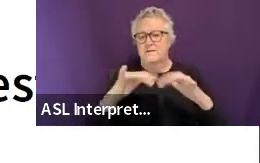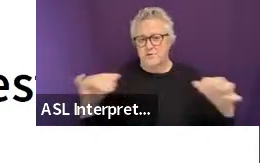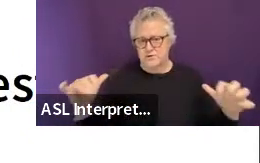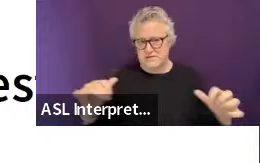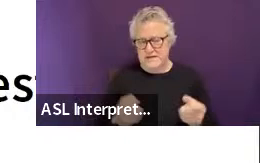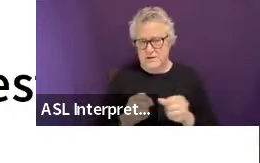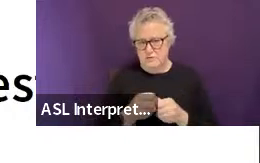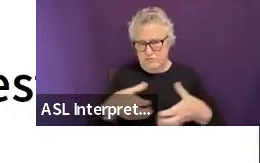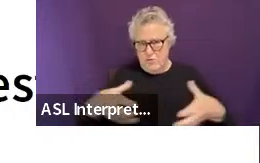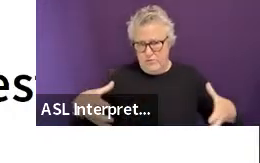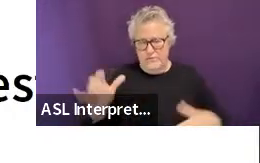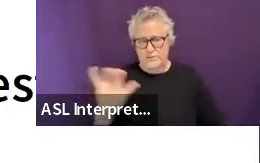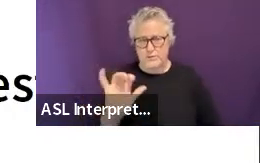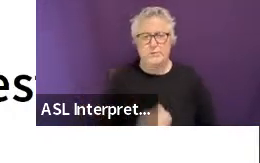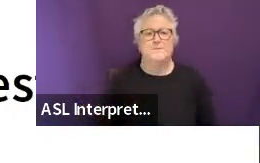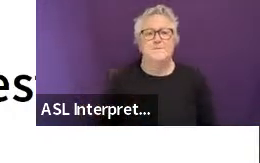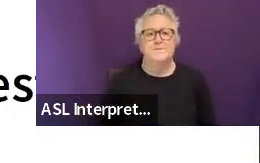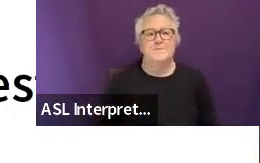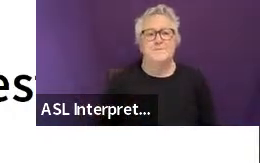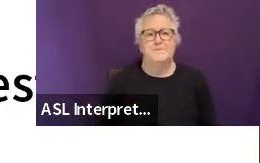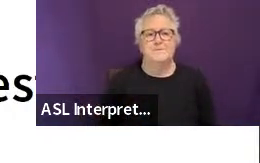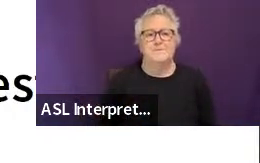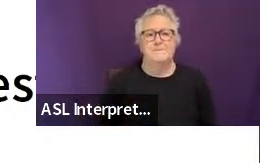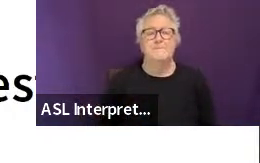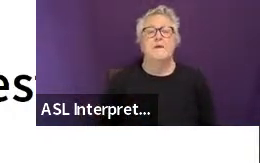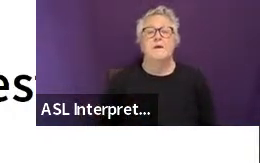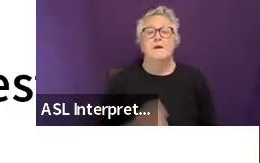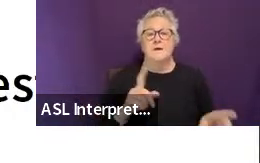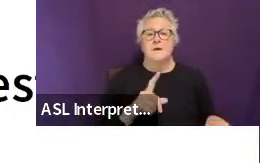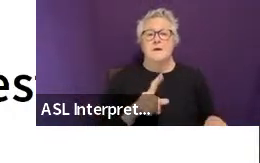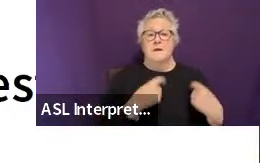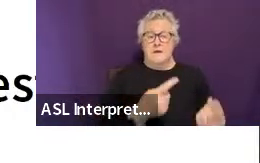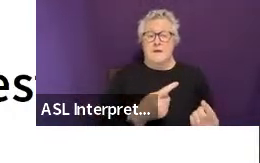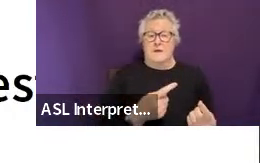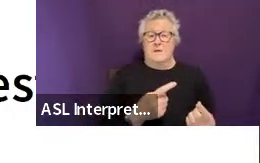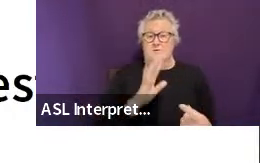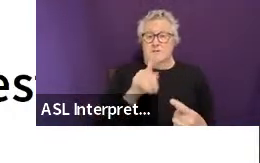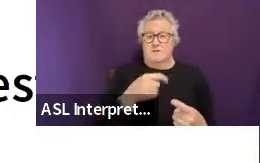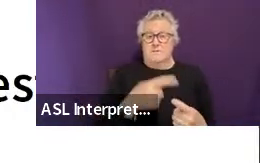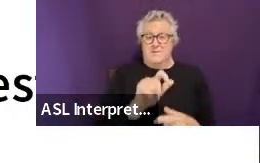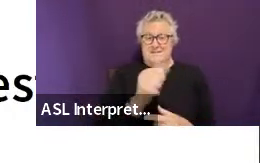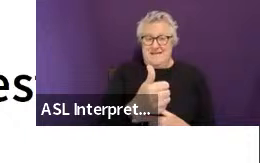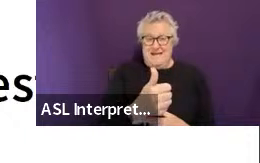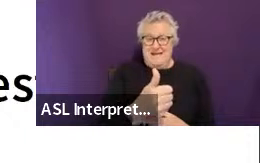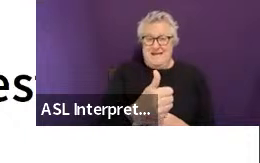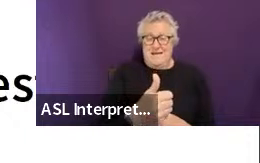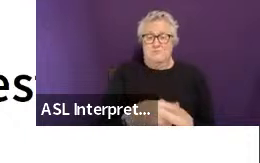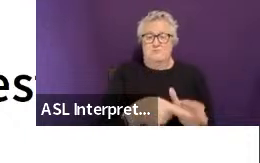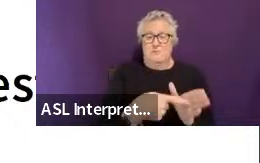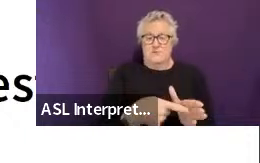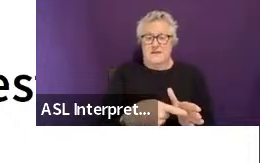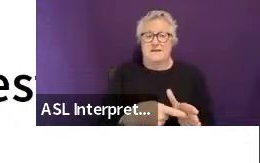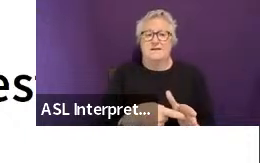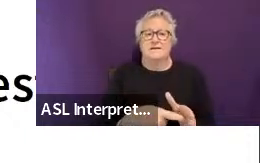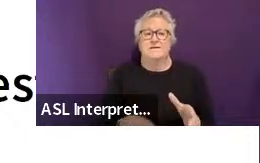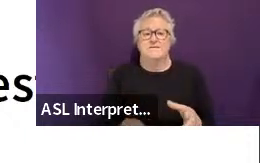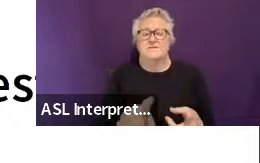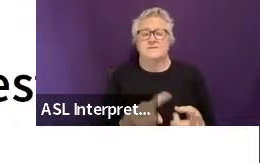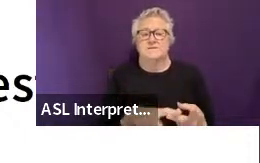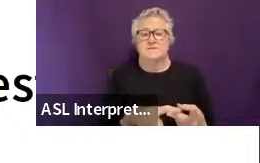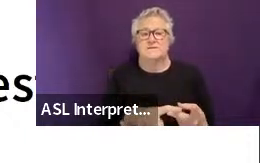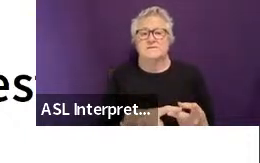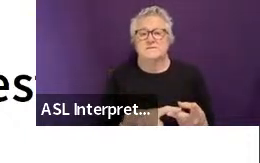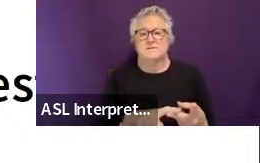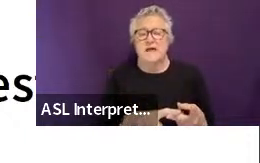In getting to where we are today, we looked at 10 representative transit investments. We developed 16 measures. Those were developed with our